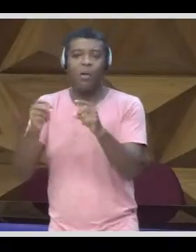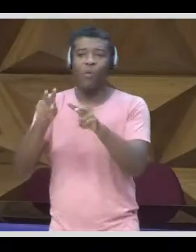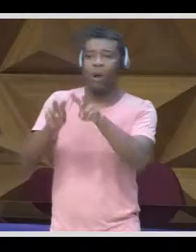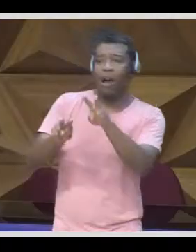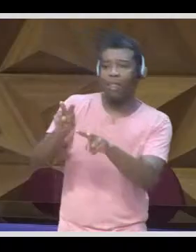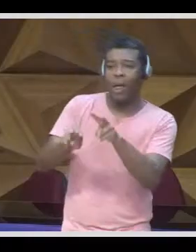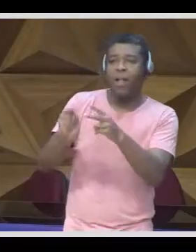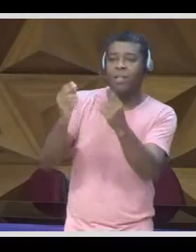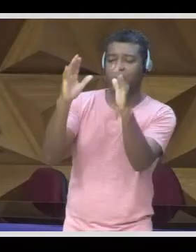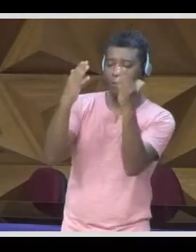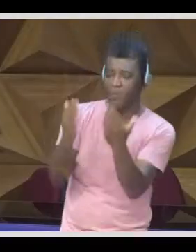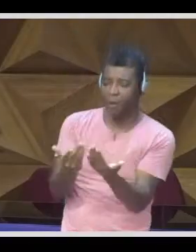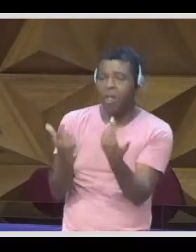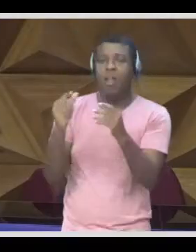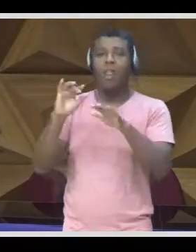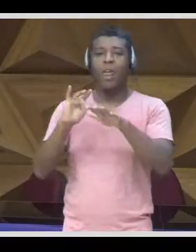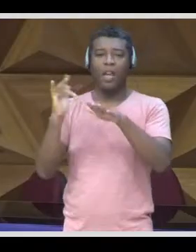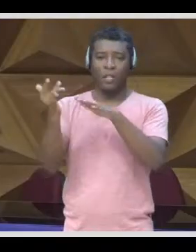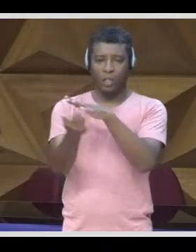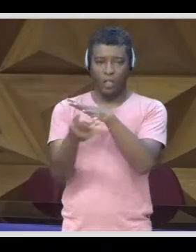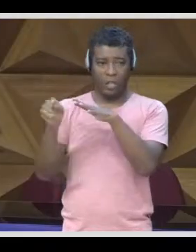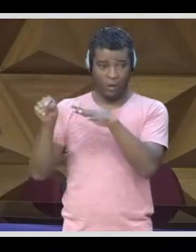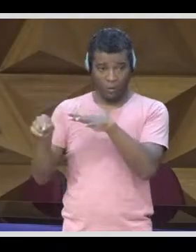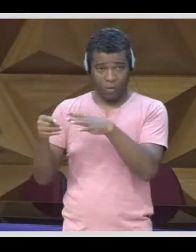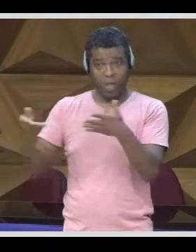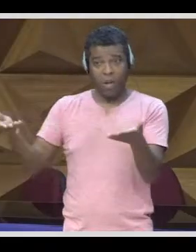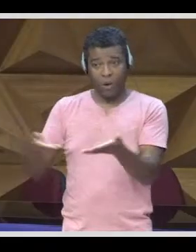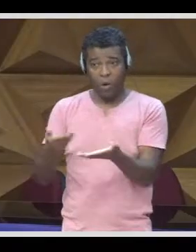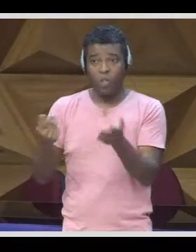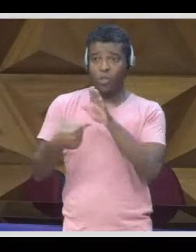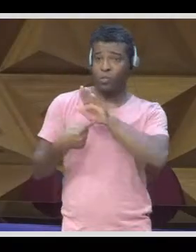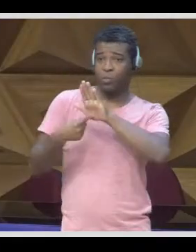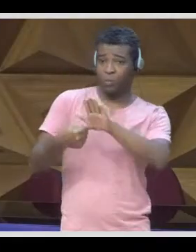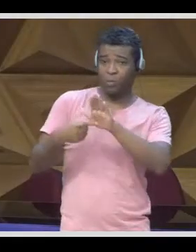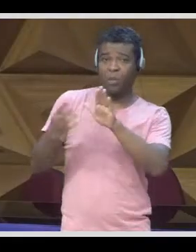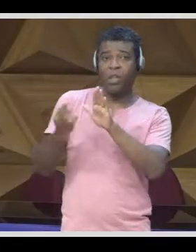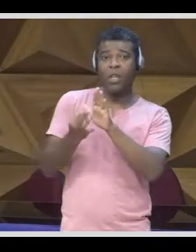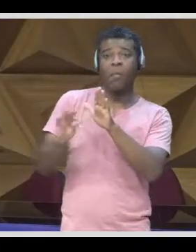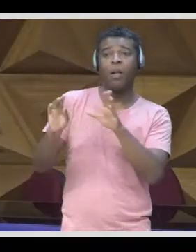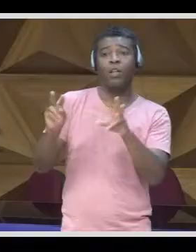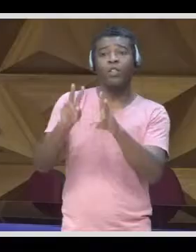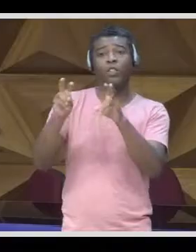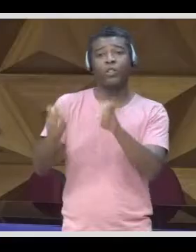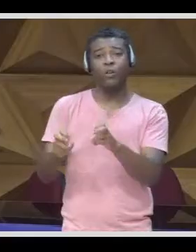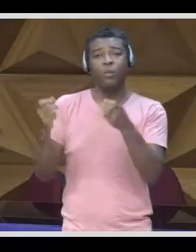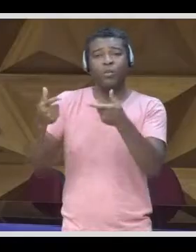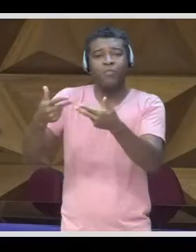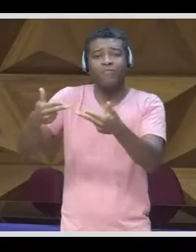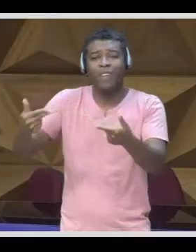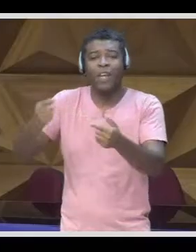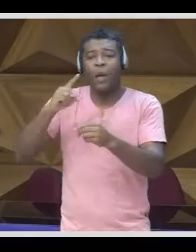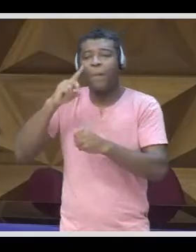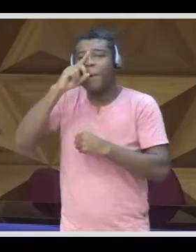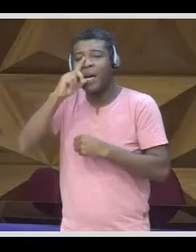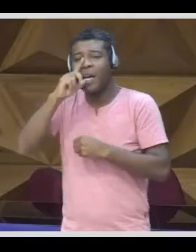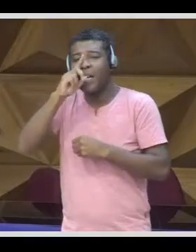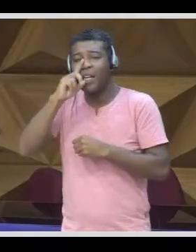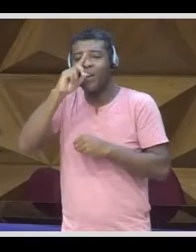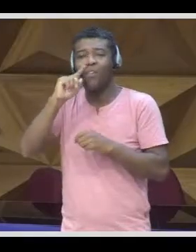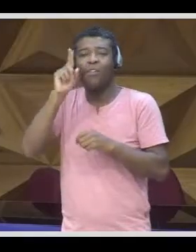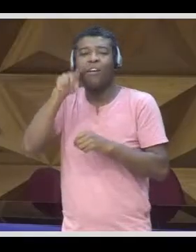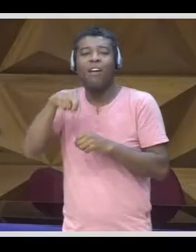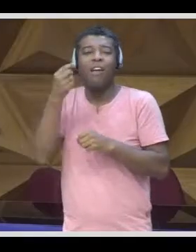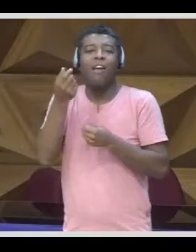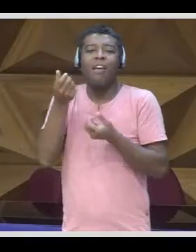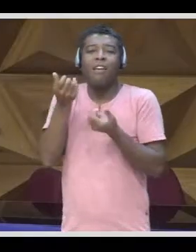Information Spread in Social Media, Curiosity, Coordination, and Children's Exposure to Inappropriate